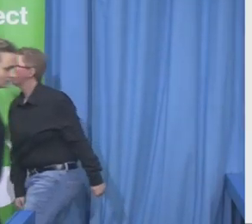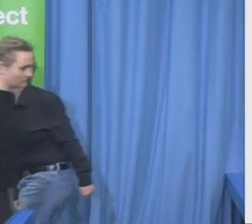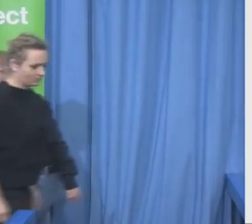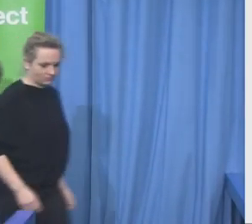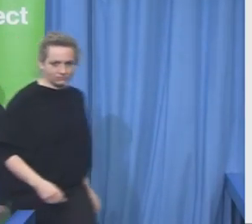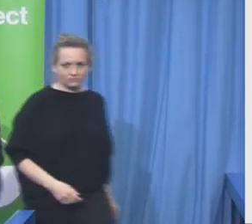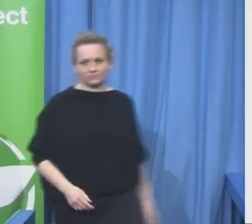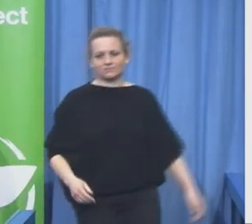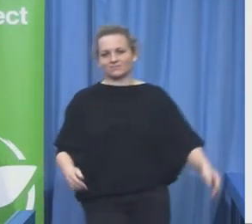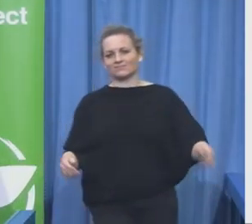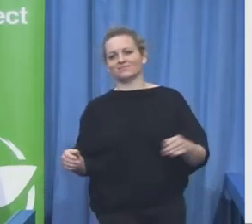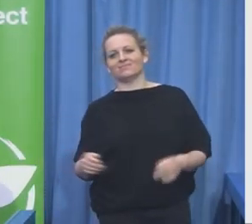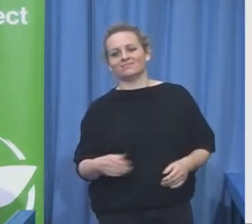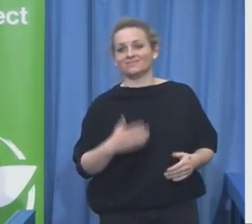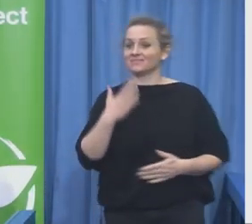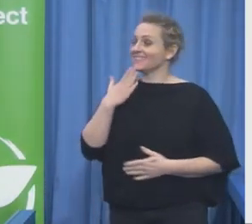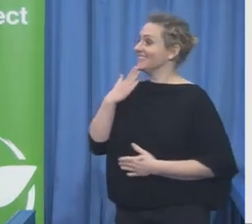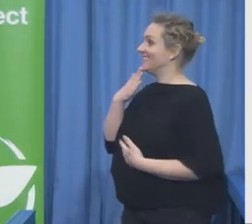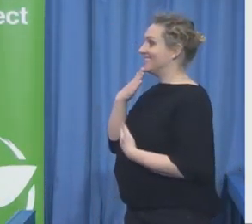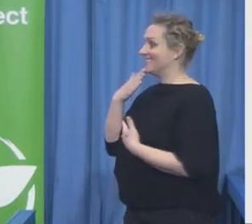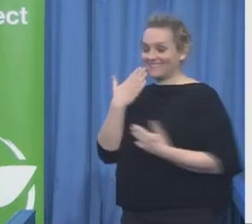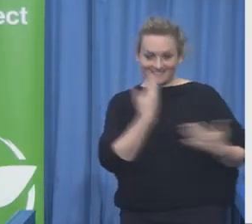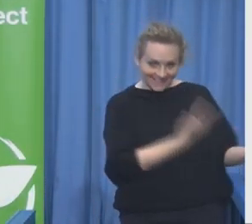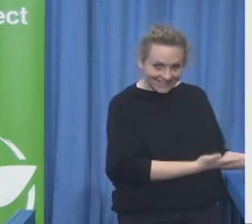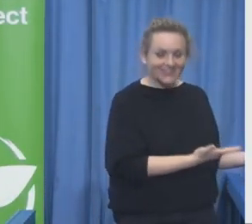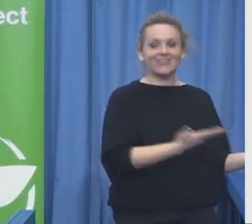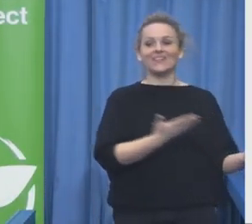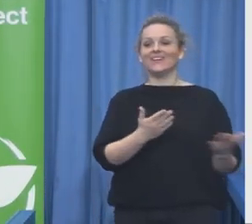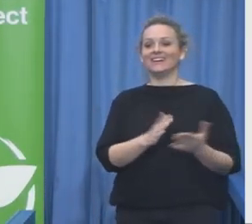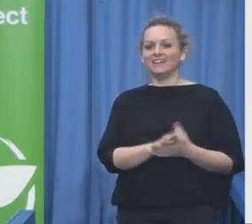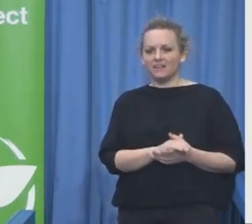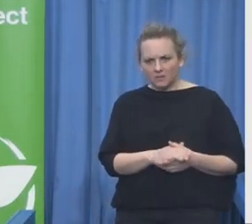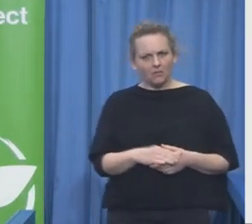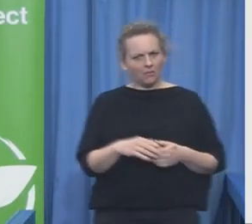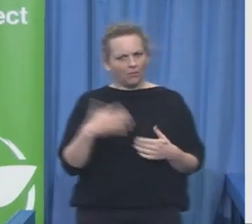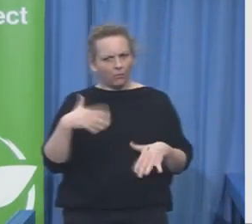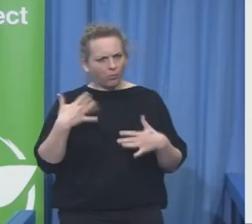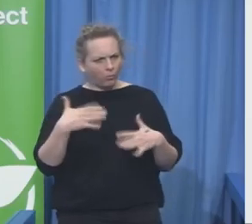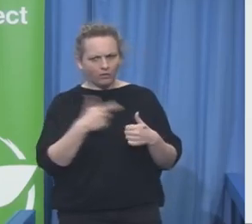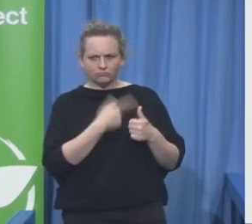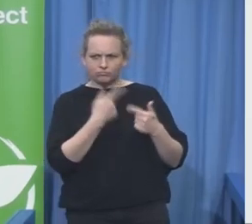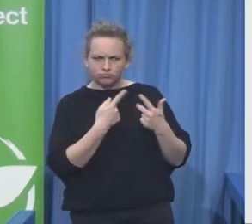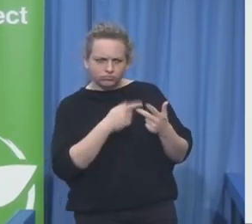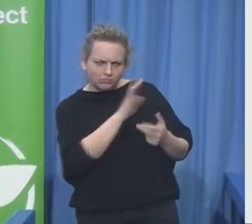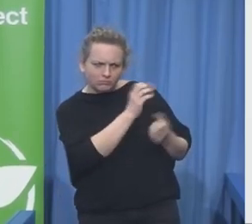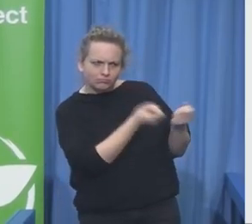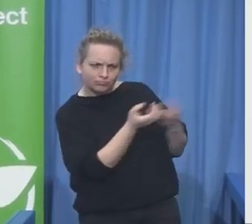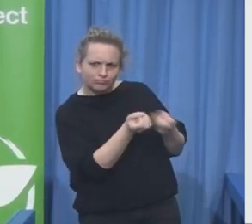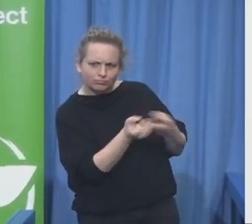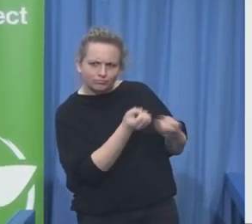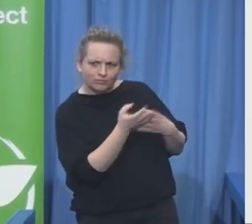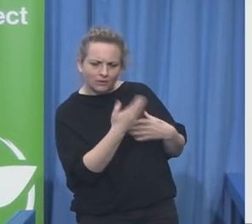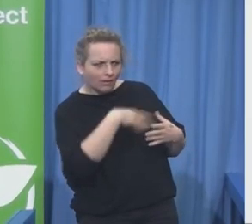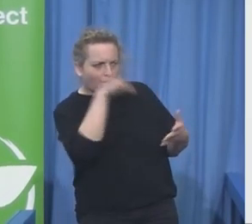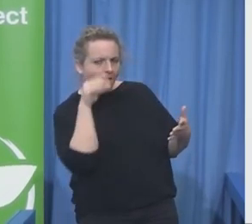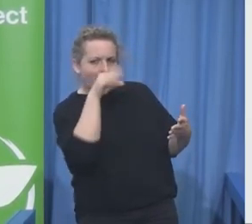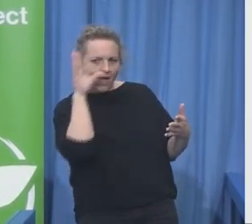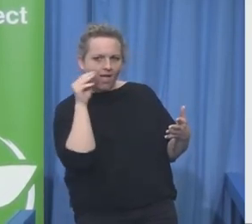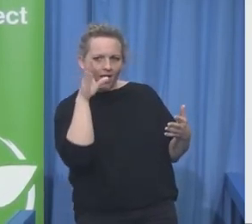Thank you, Samir. It was great to hear about Wipro's whole of business approach and also the power of stories. So thank you very